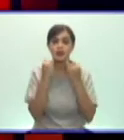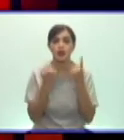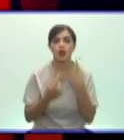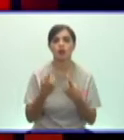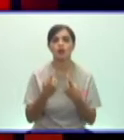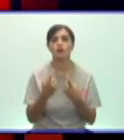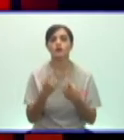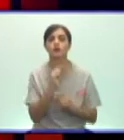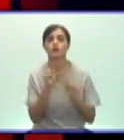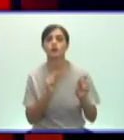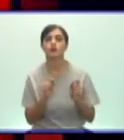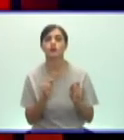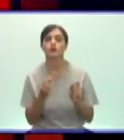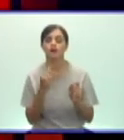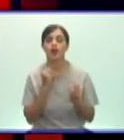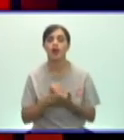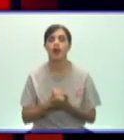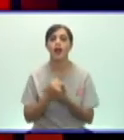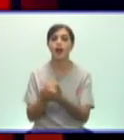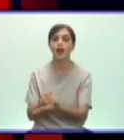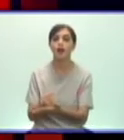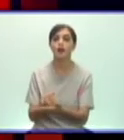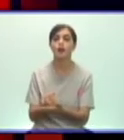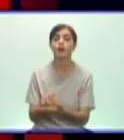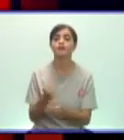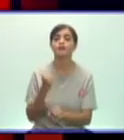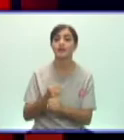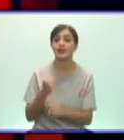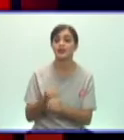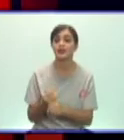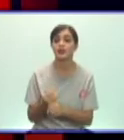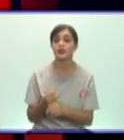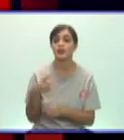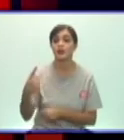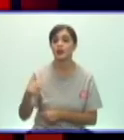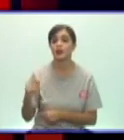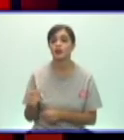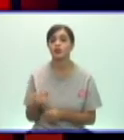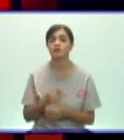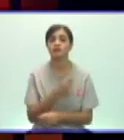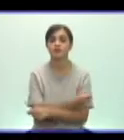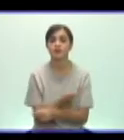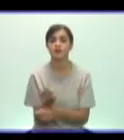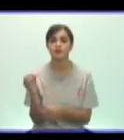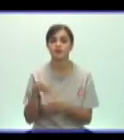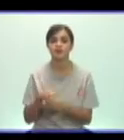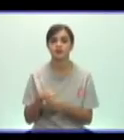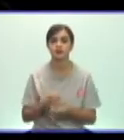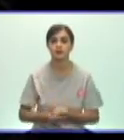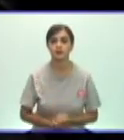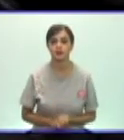cuestiones que le ayuden a complementar el trabajo que ustedes están desarrollando individualmente.